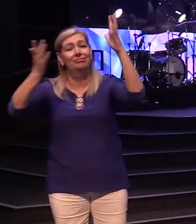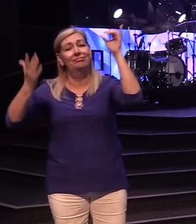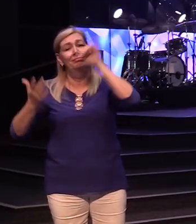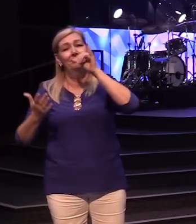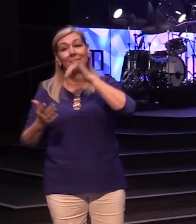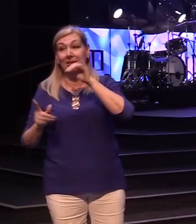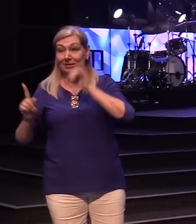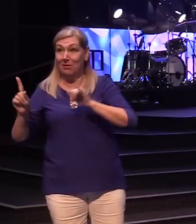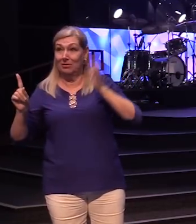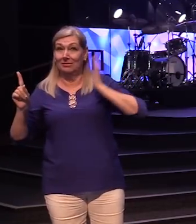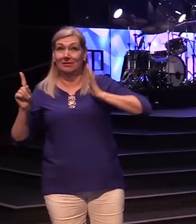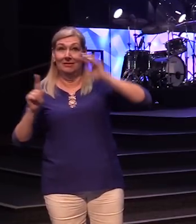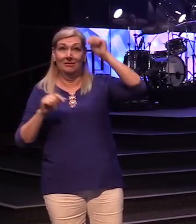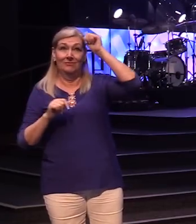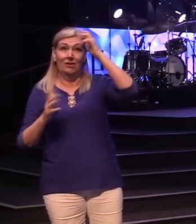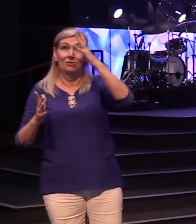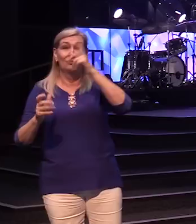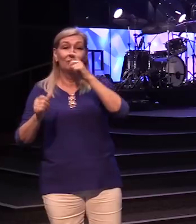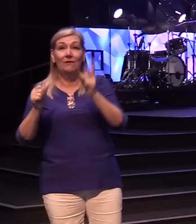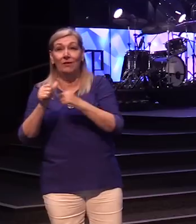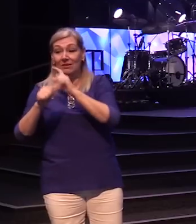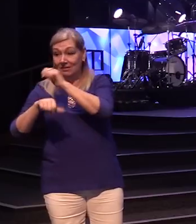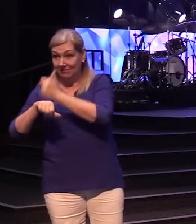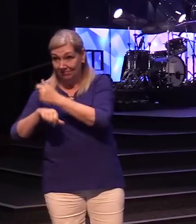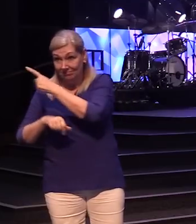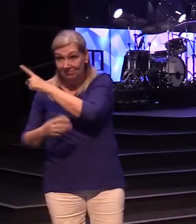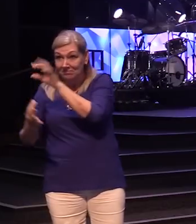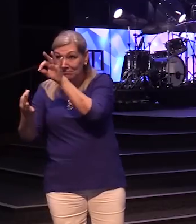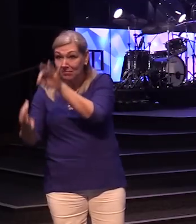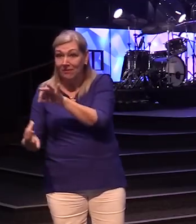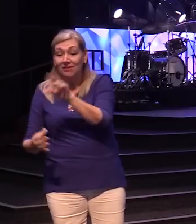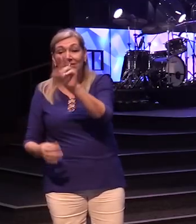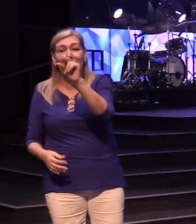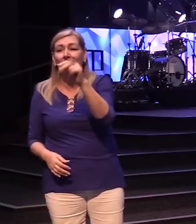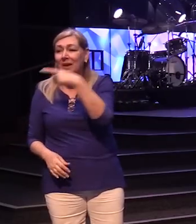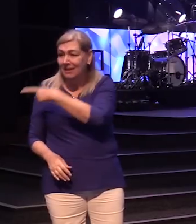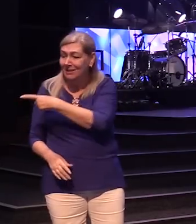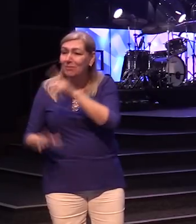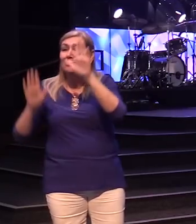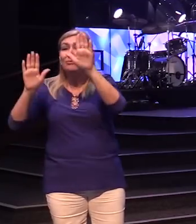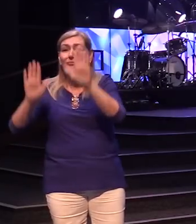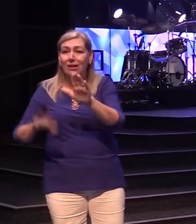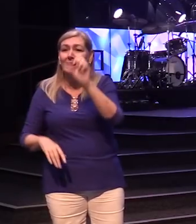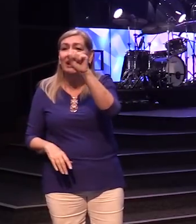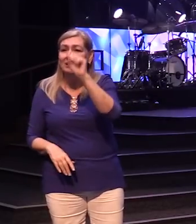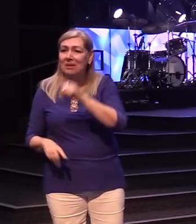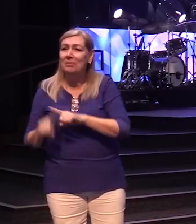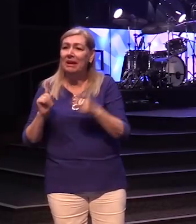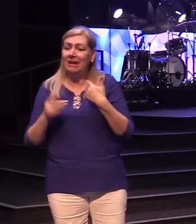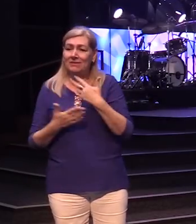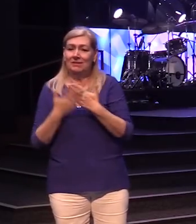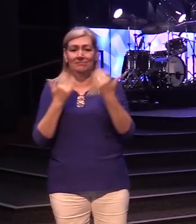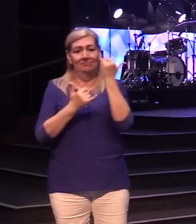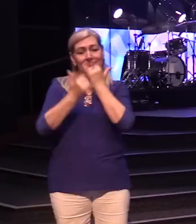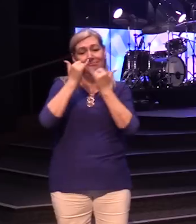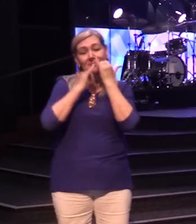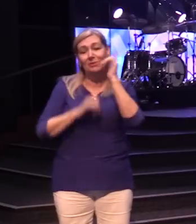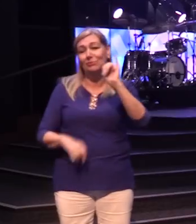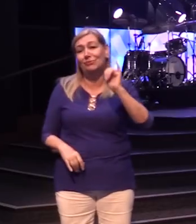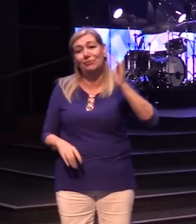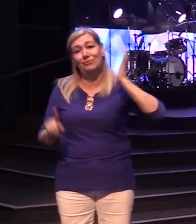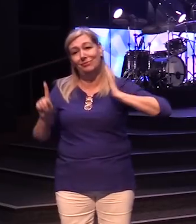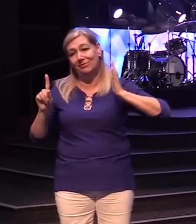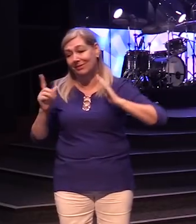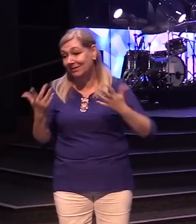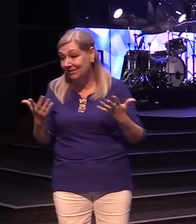men, but they weren't perfect men. They were great, but they were not sinless.